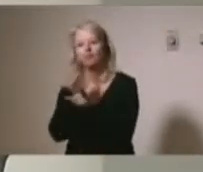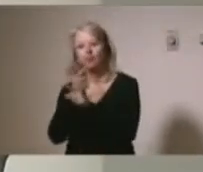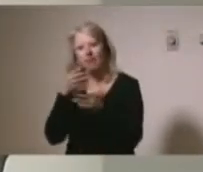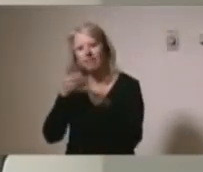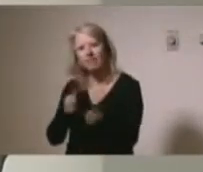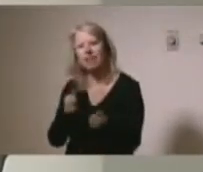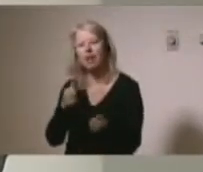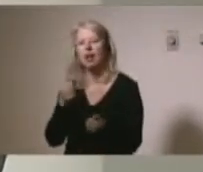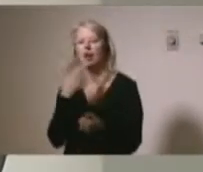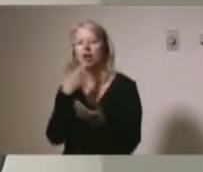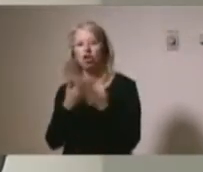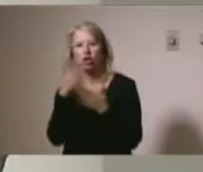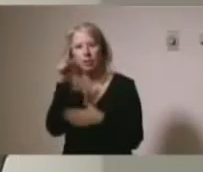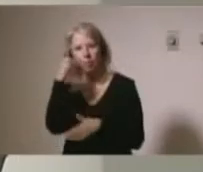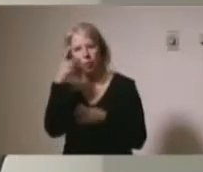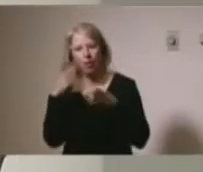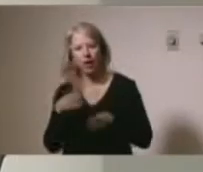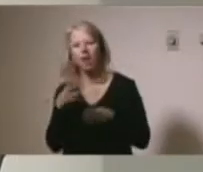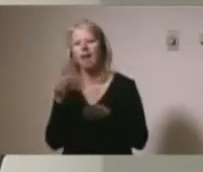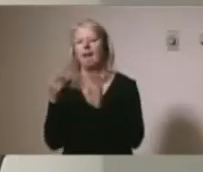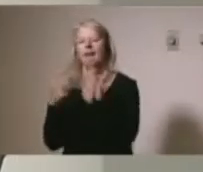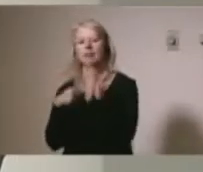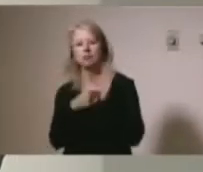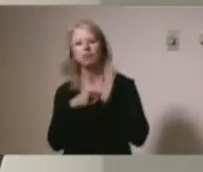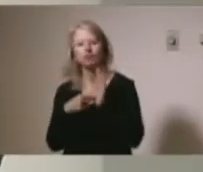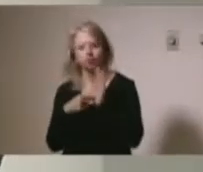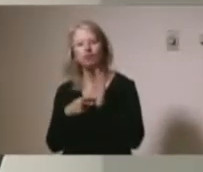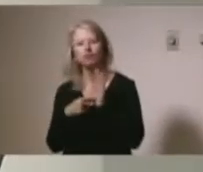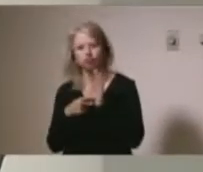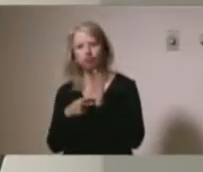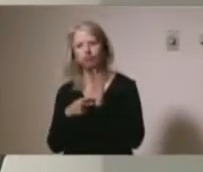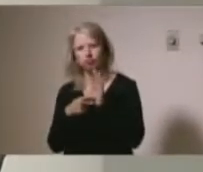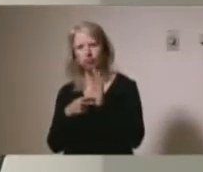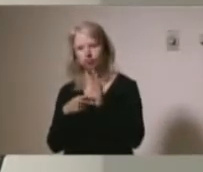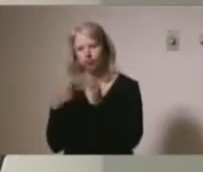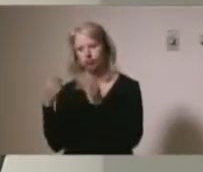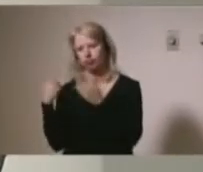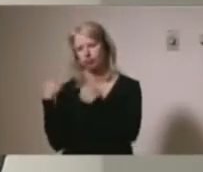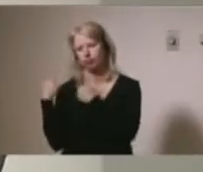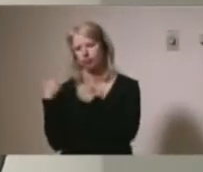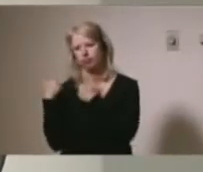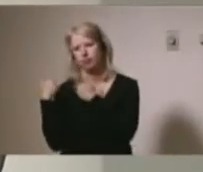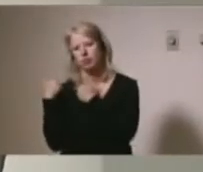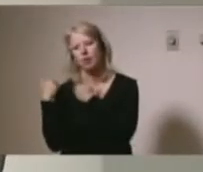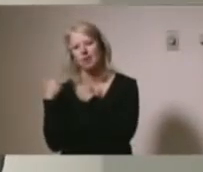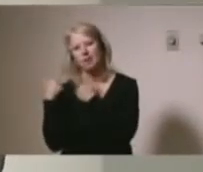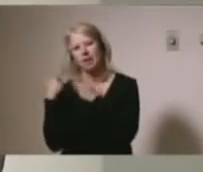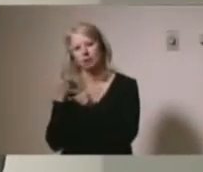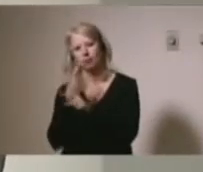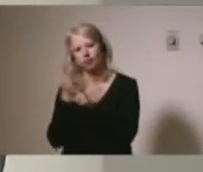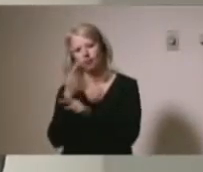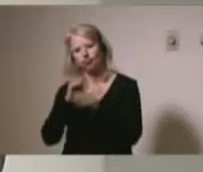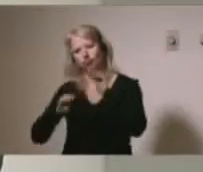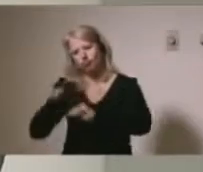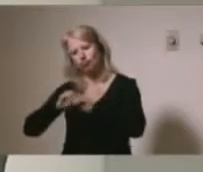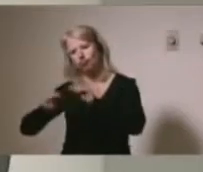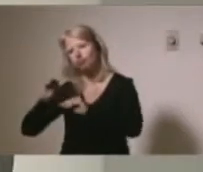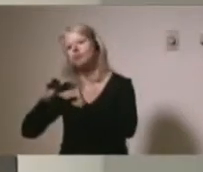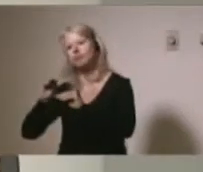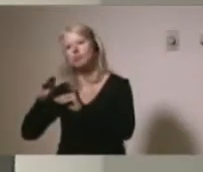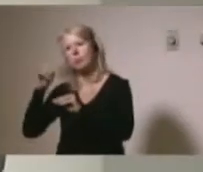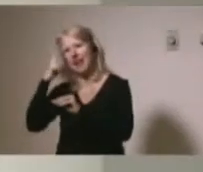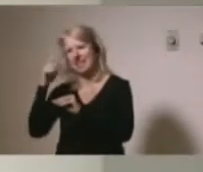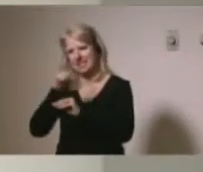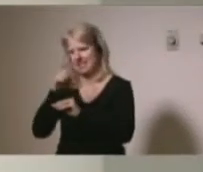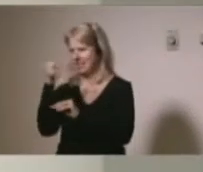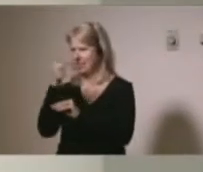a good employer, and demonstrate a sense of social responsibility, commonly known as the public